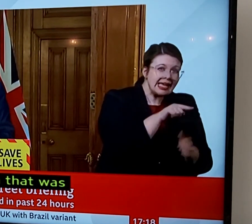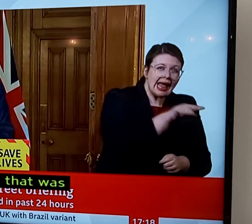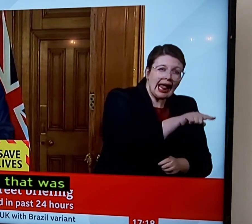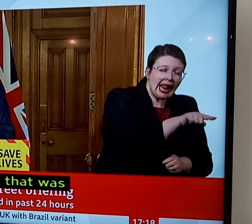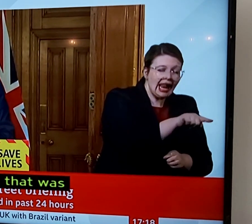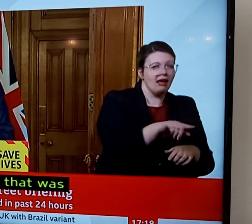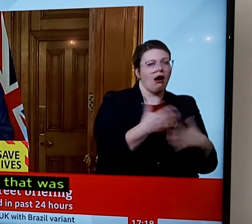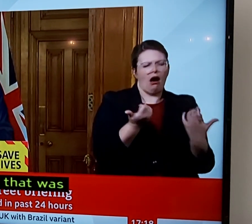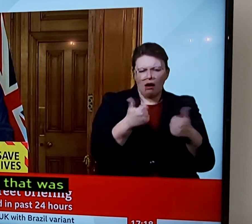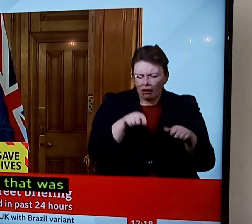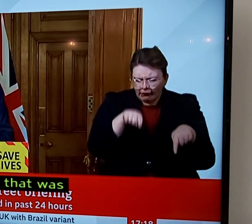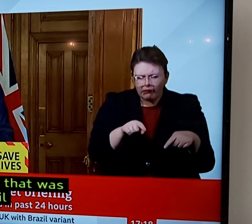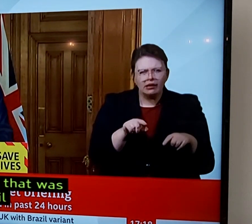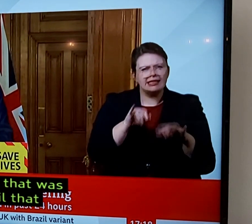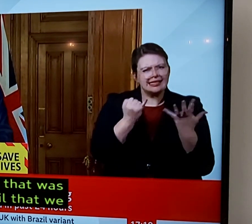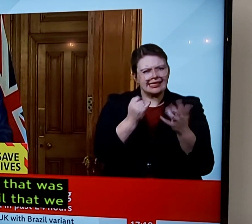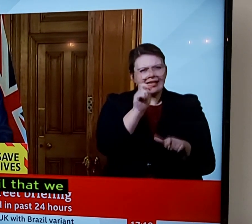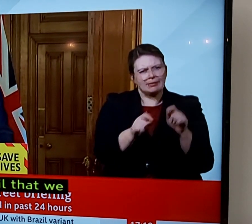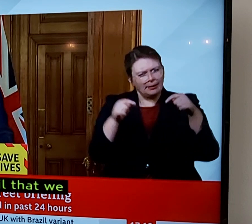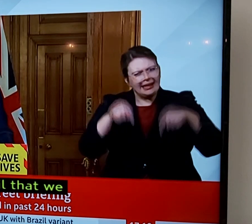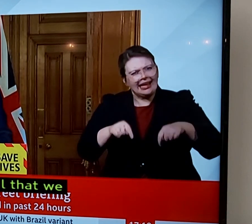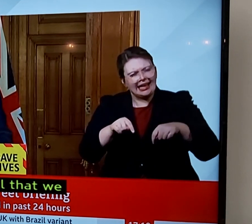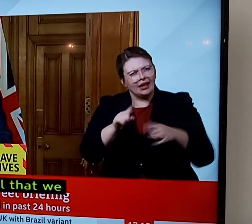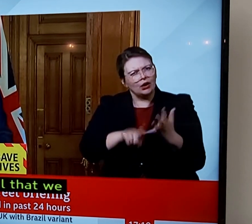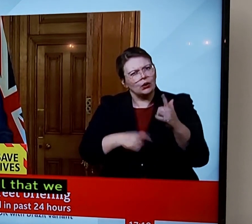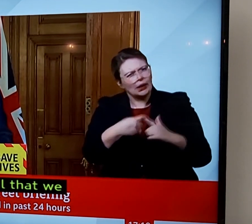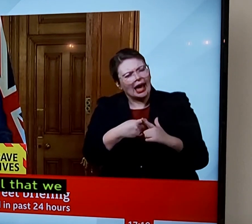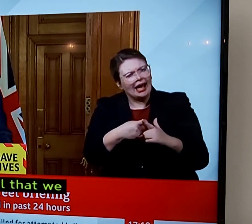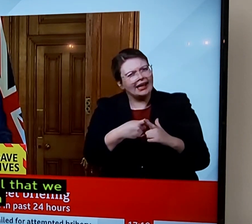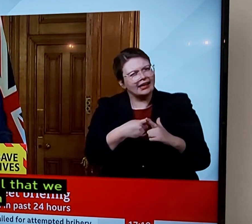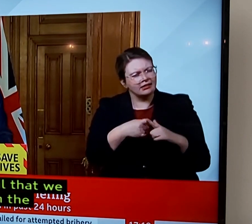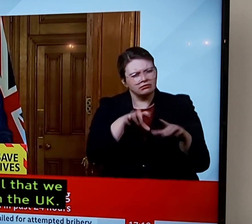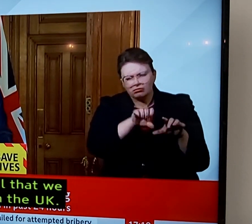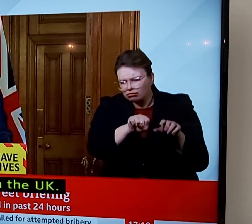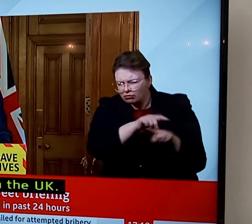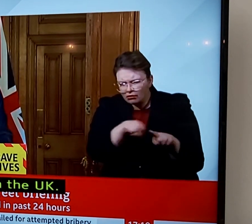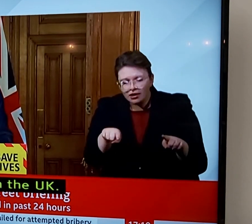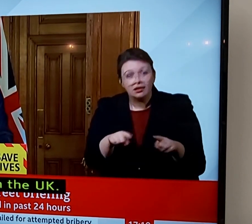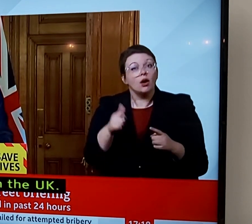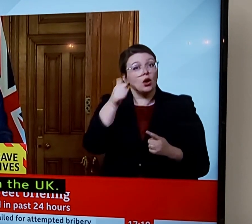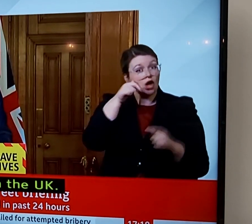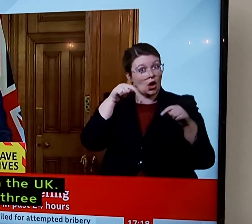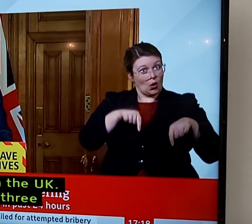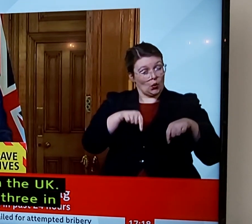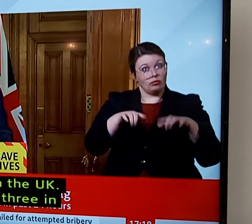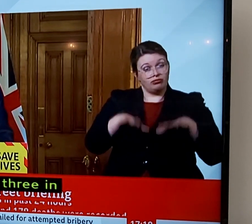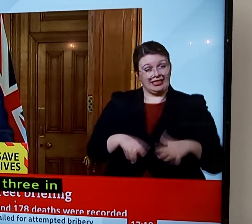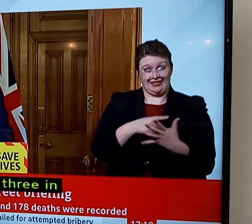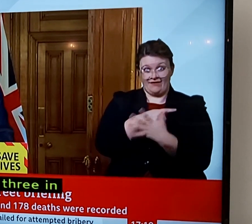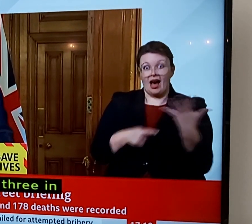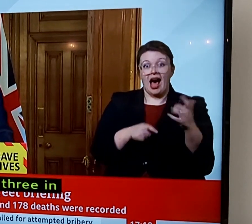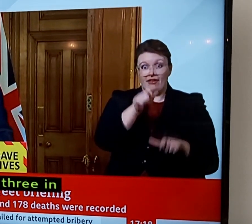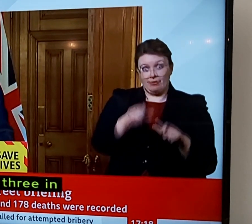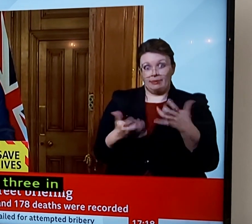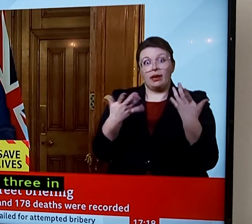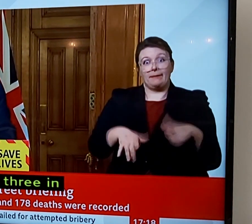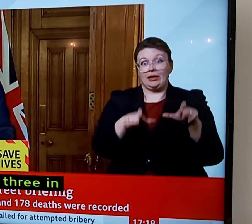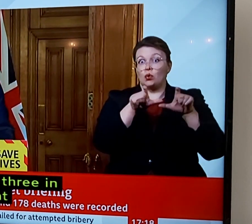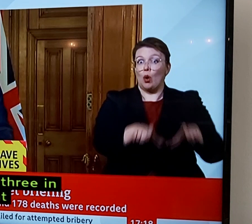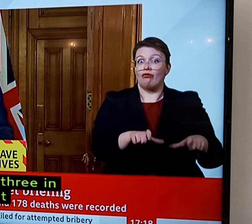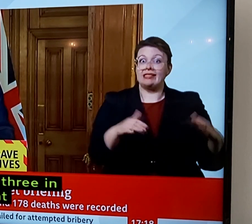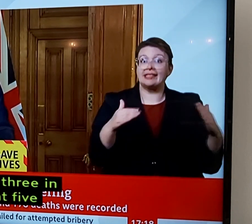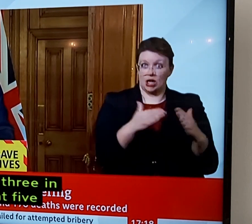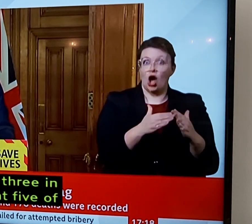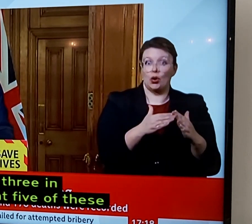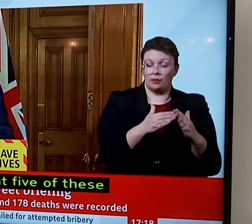England. We know that 5 of these people quarantined at home as they were legally required to do. We've been in contact with